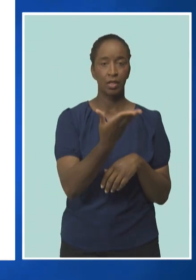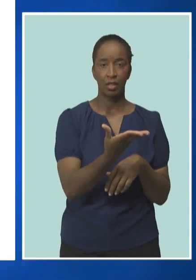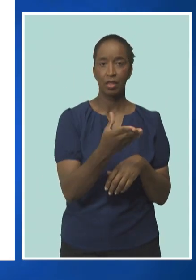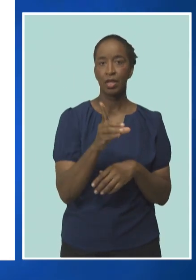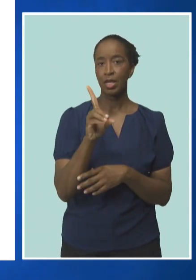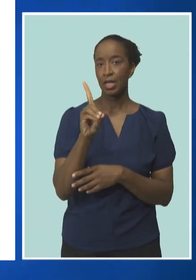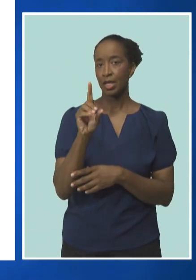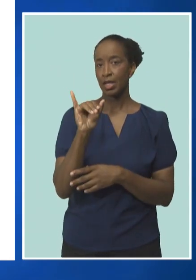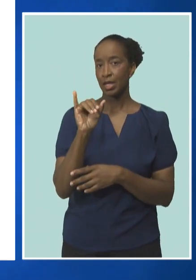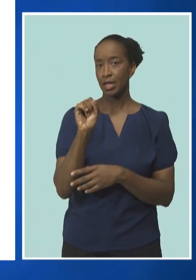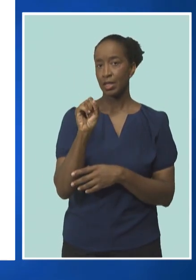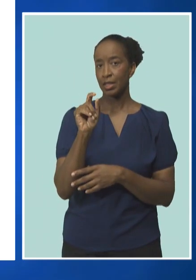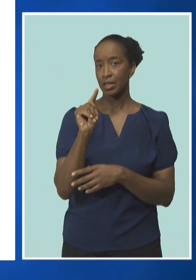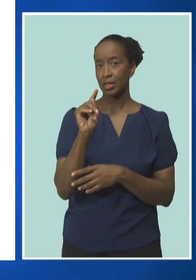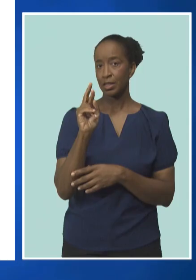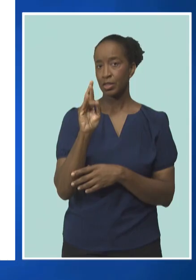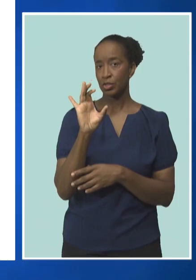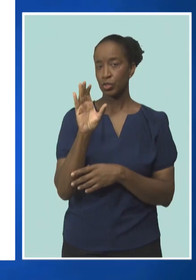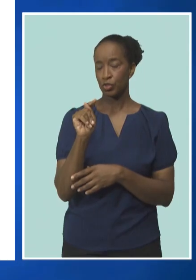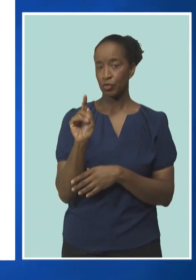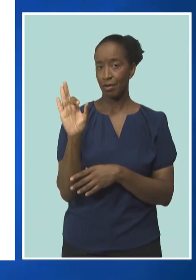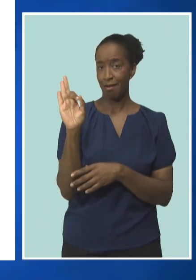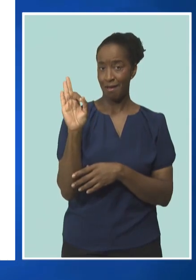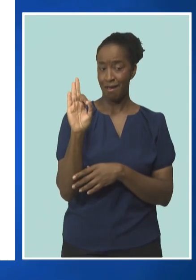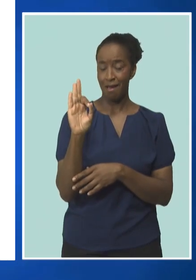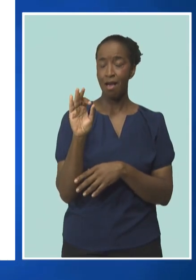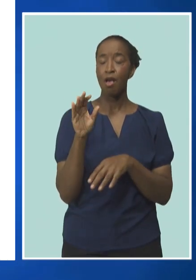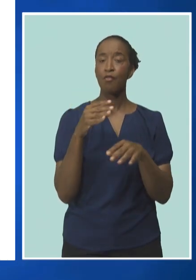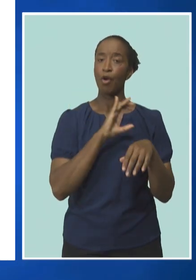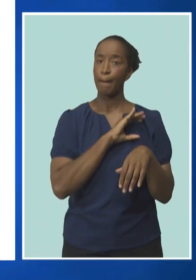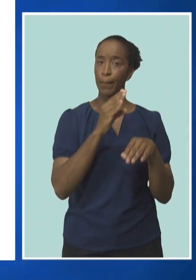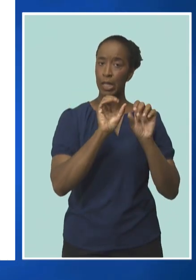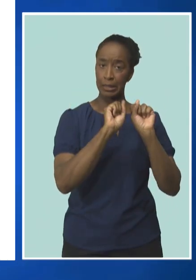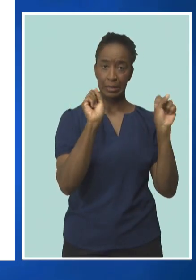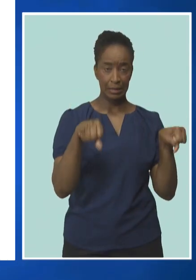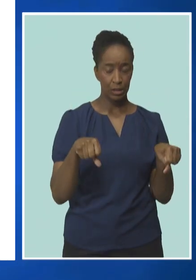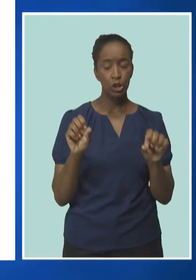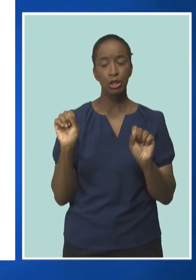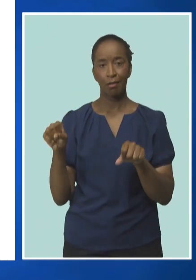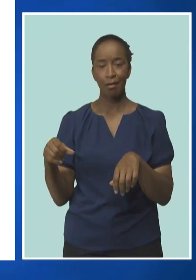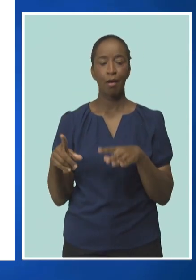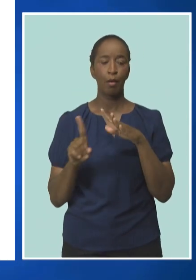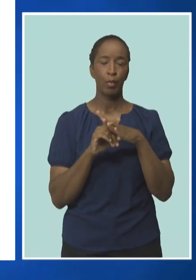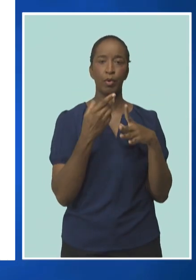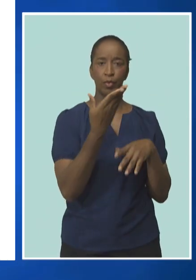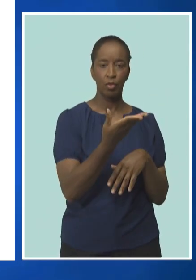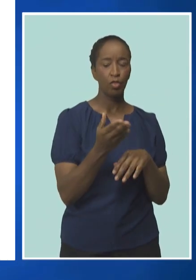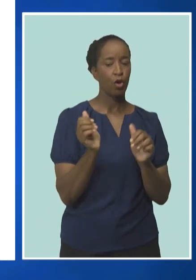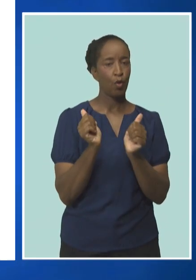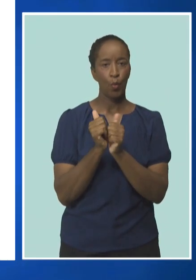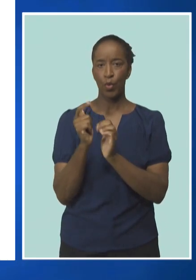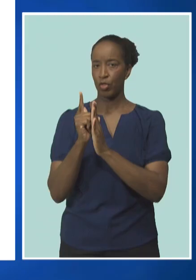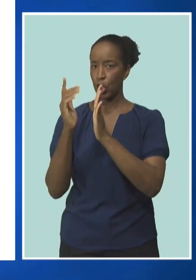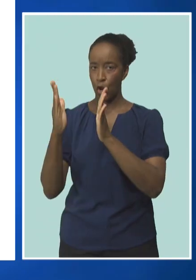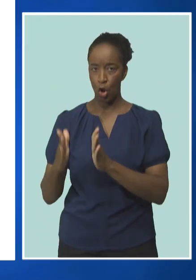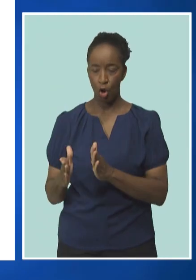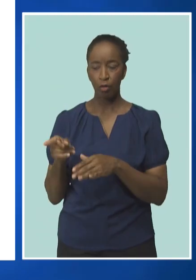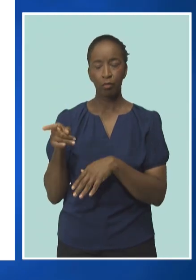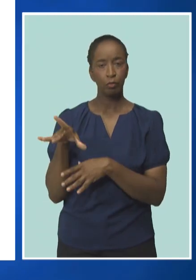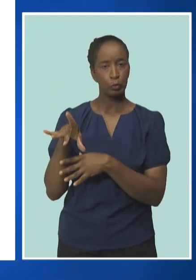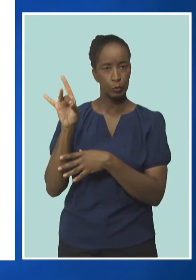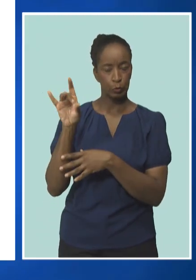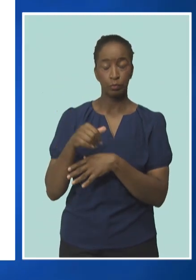District F Belplain Police Station, Horse Hill, St. Joseph, accompanied by an attorney at law of his choice. Any person who may